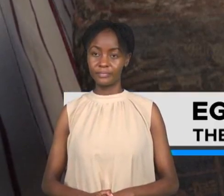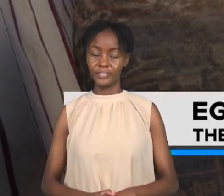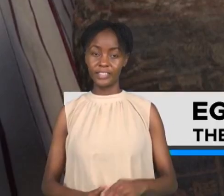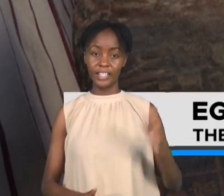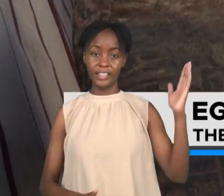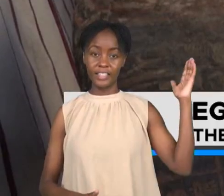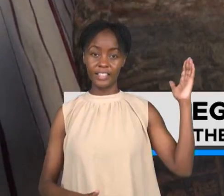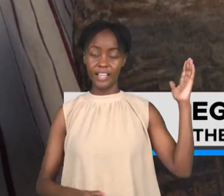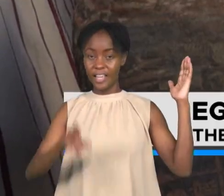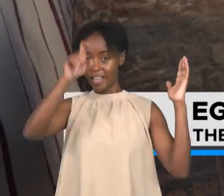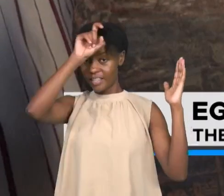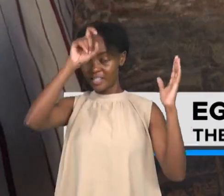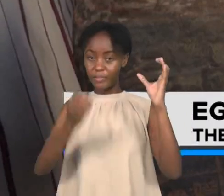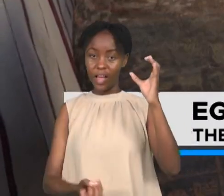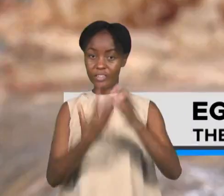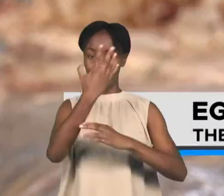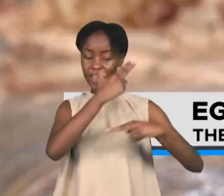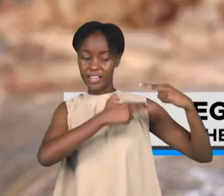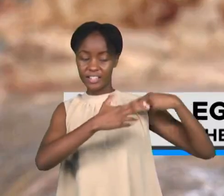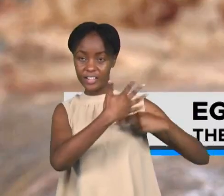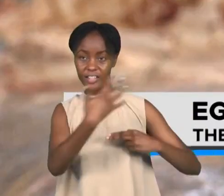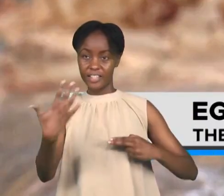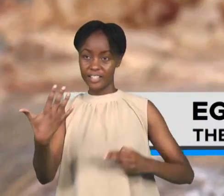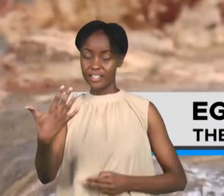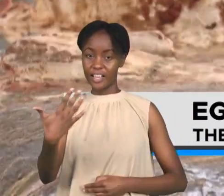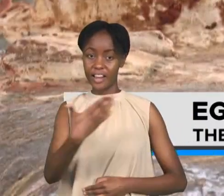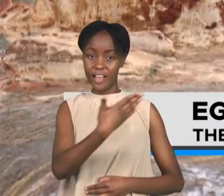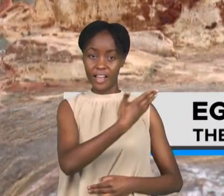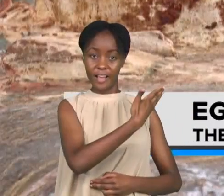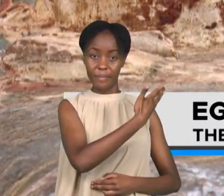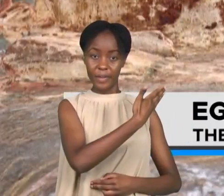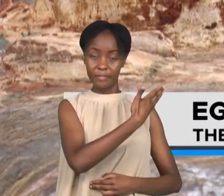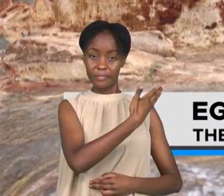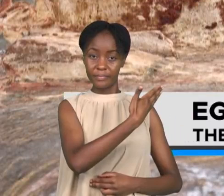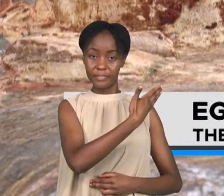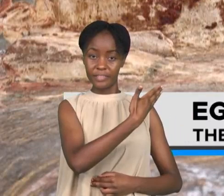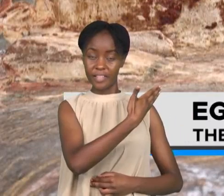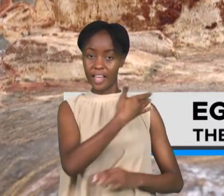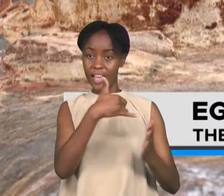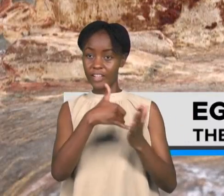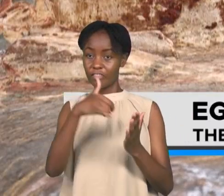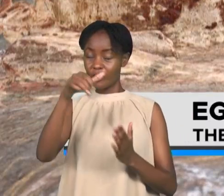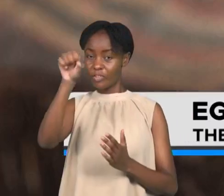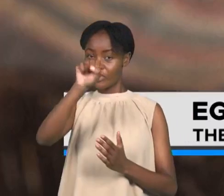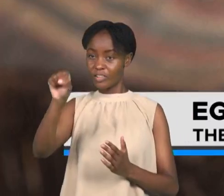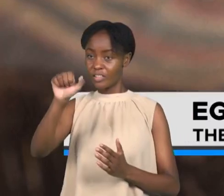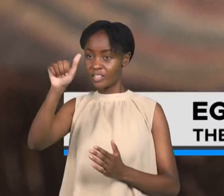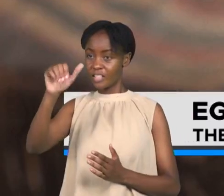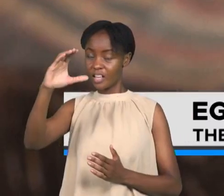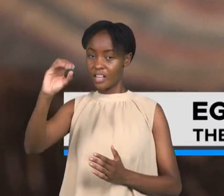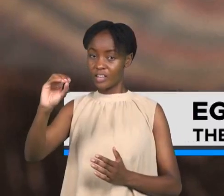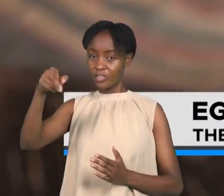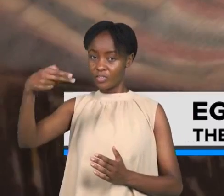Egypt unveiled ancient treasures found at the Saqqara archaeological site near Cairo, including sarcophagi over 3,000